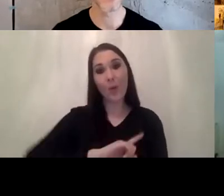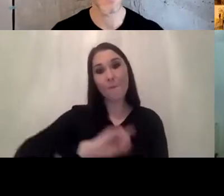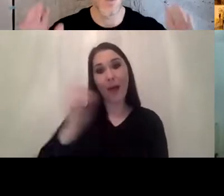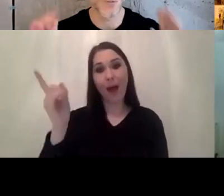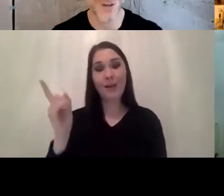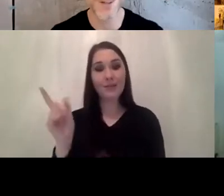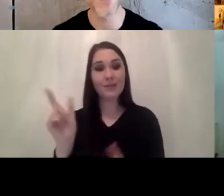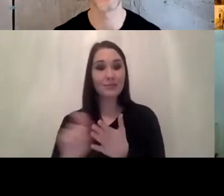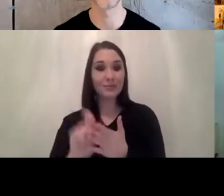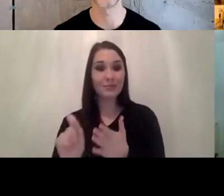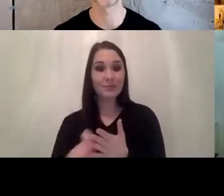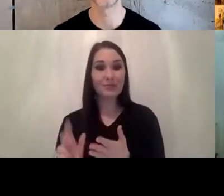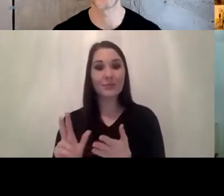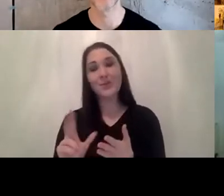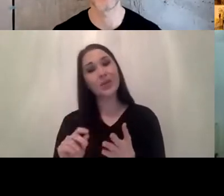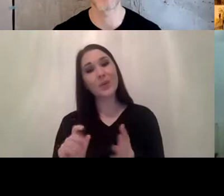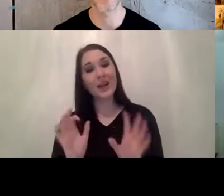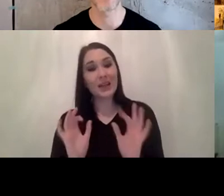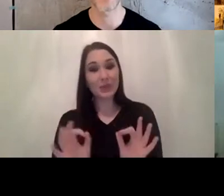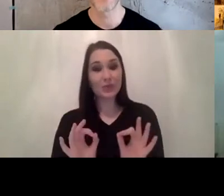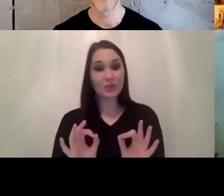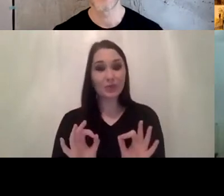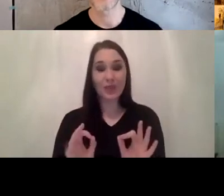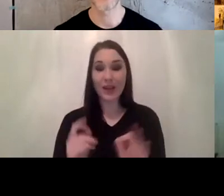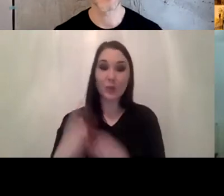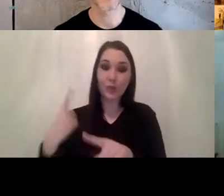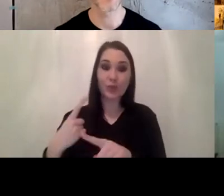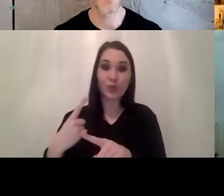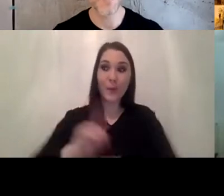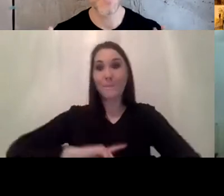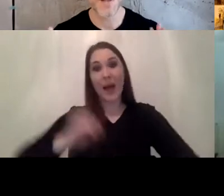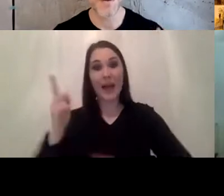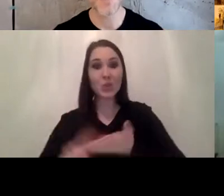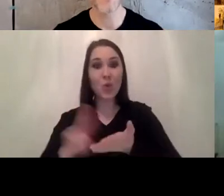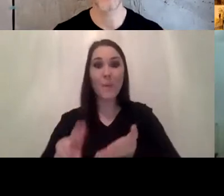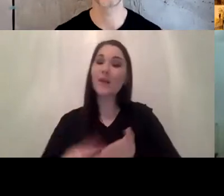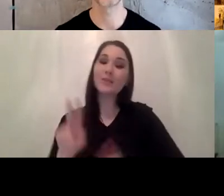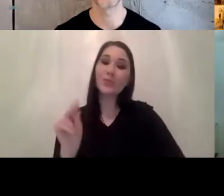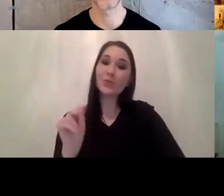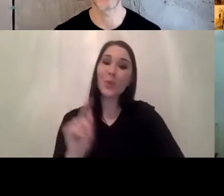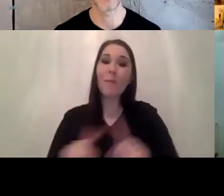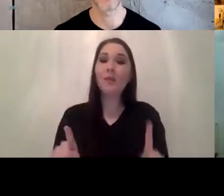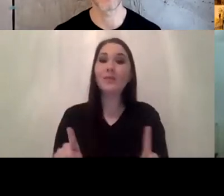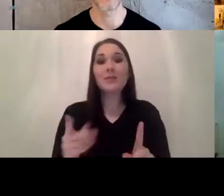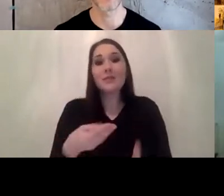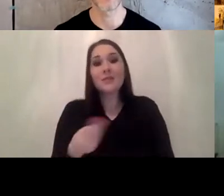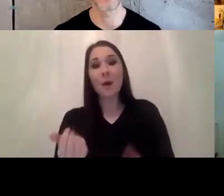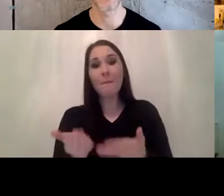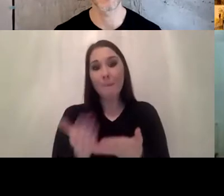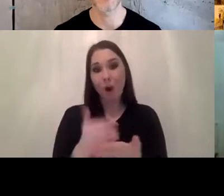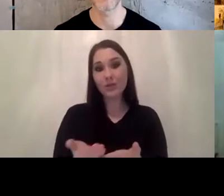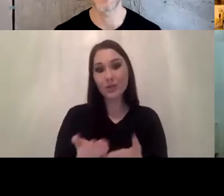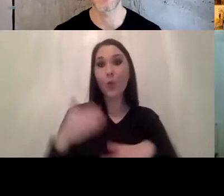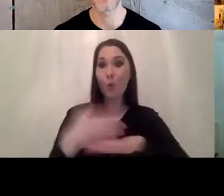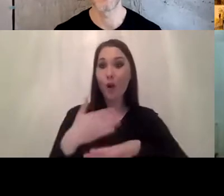don't think it's going to be a flood. It's not going to be, we're going to flick a switch and go back, but it's going to start, there were some parts of this that worked, and there were some parts of this that we